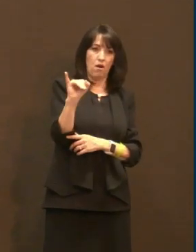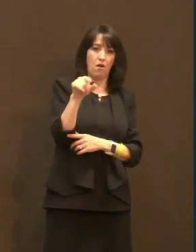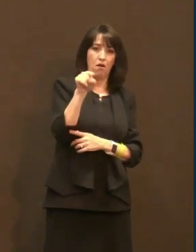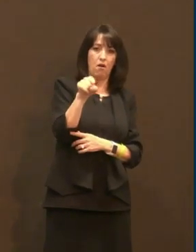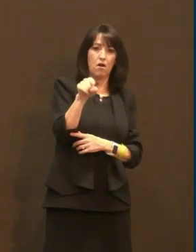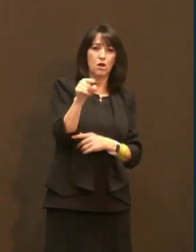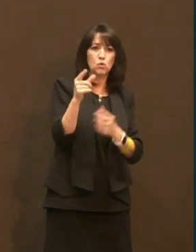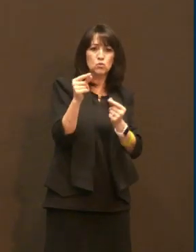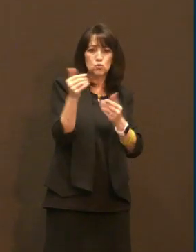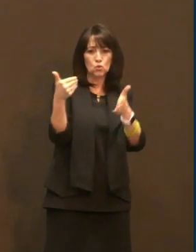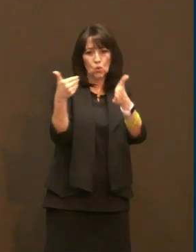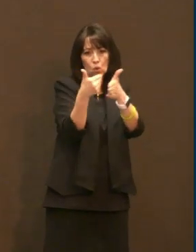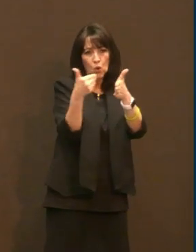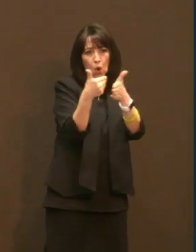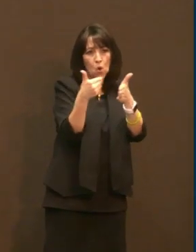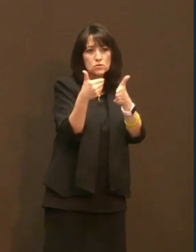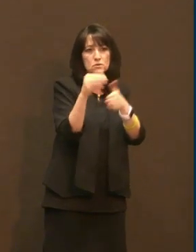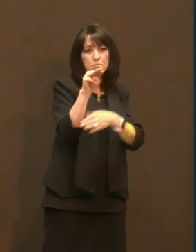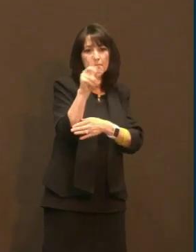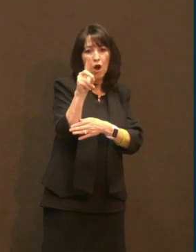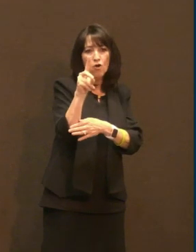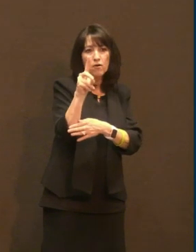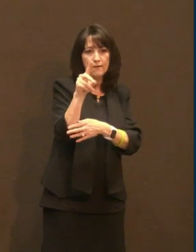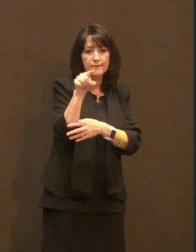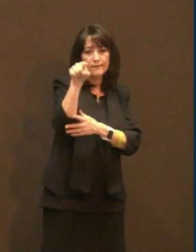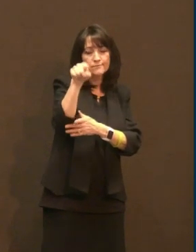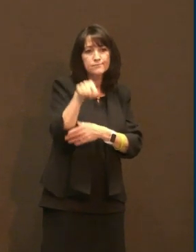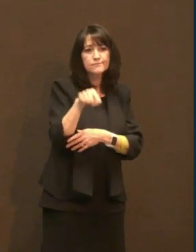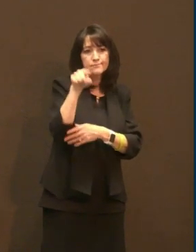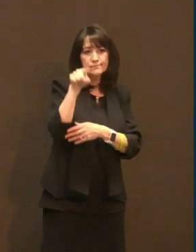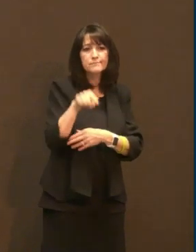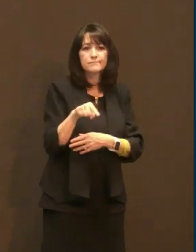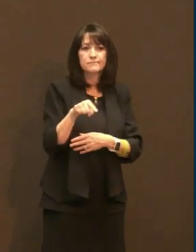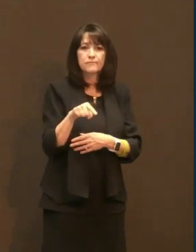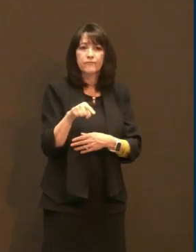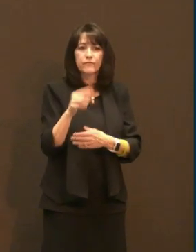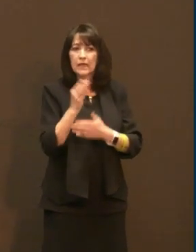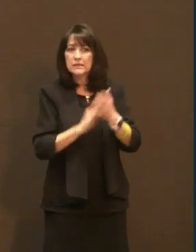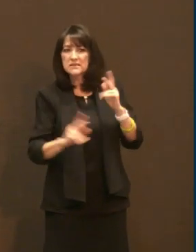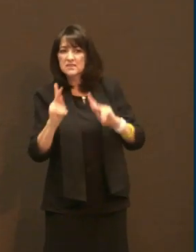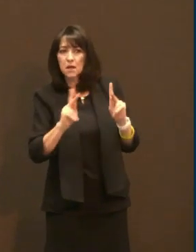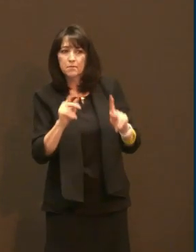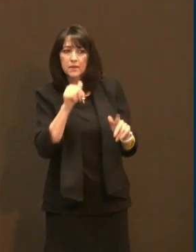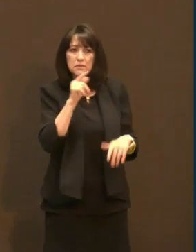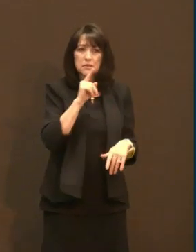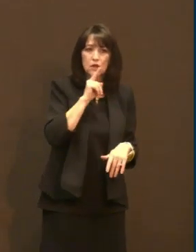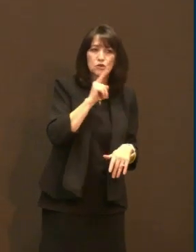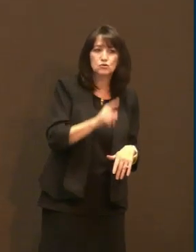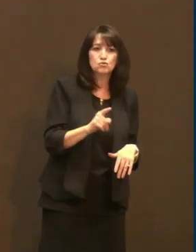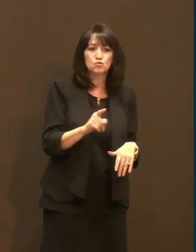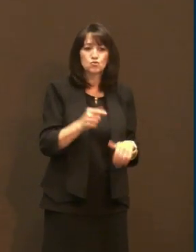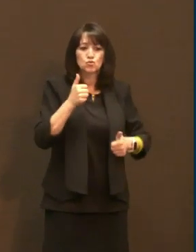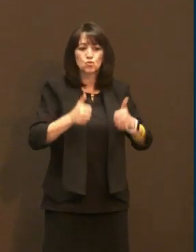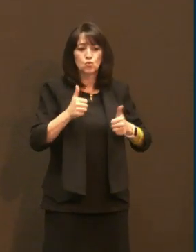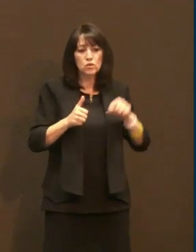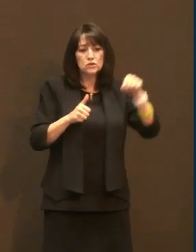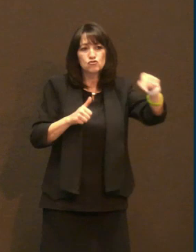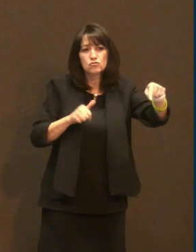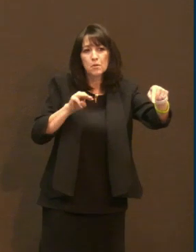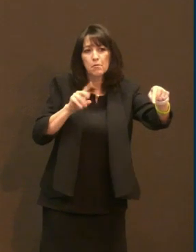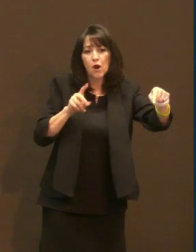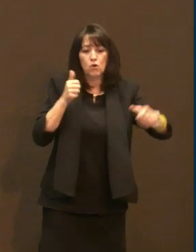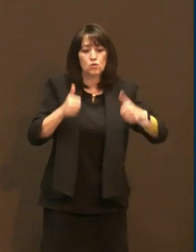against the Maryland line, and it's probably not clear to most folks where the line is when they're out there on the beach, and have to keep all